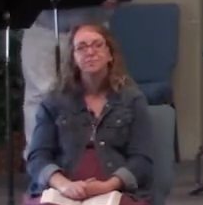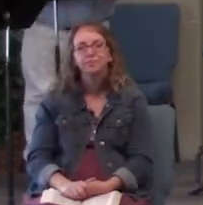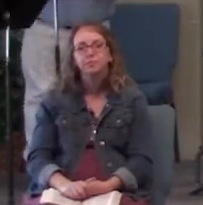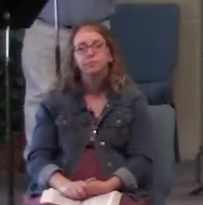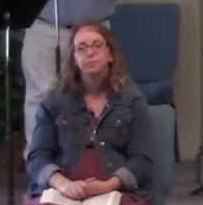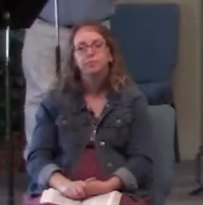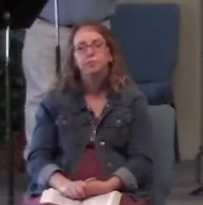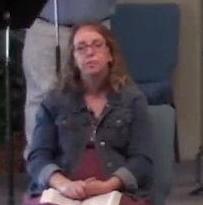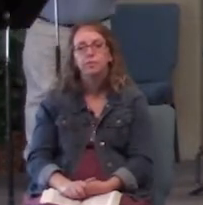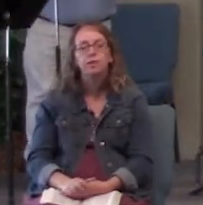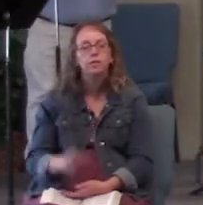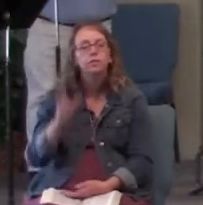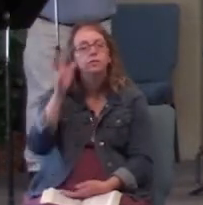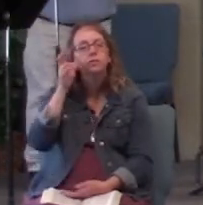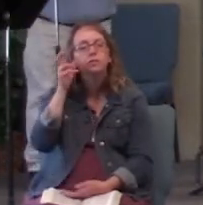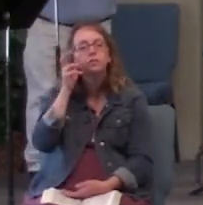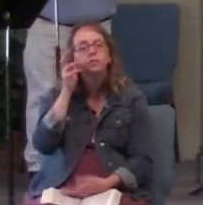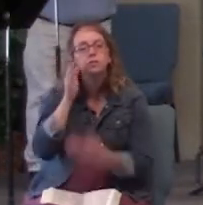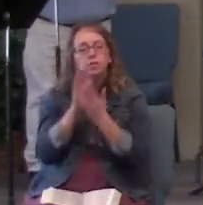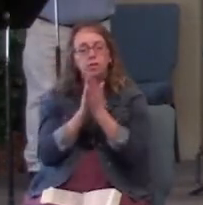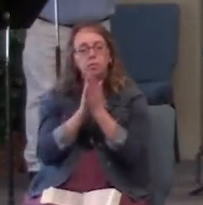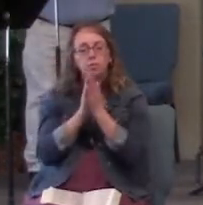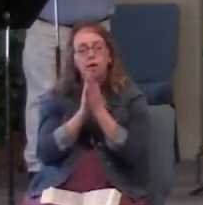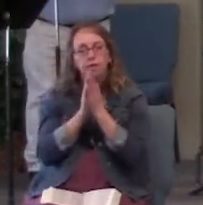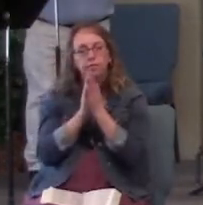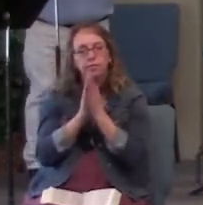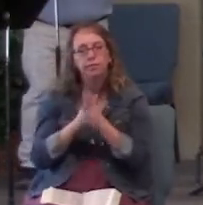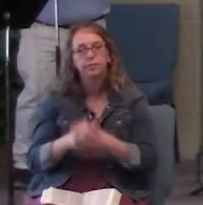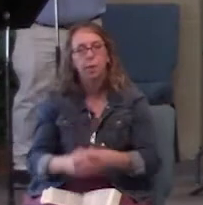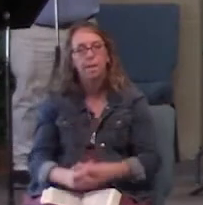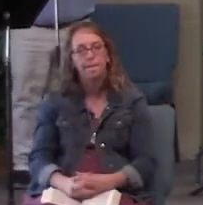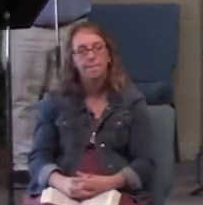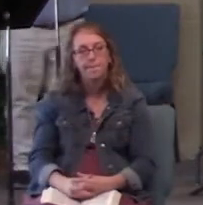So just listen prayerfully, if you will.